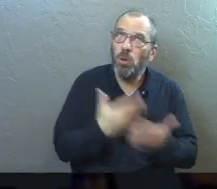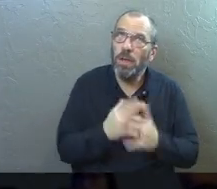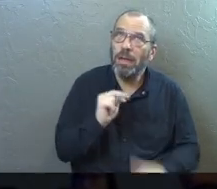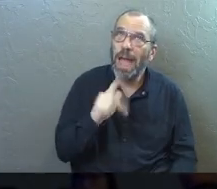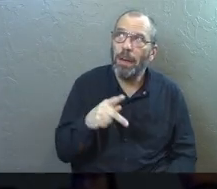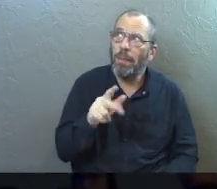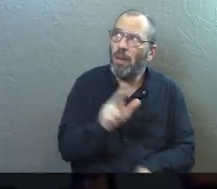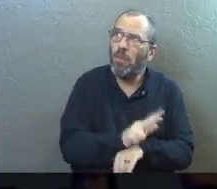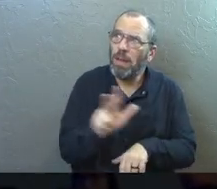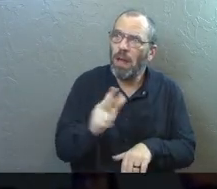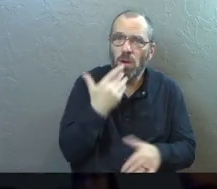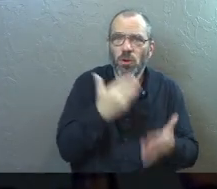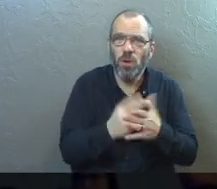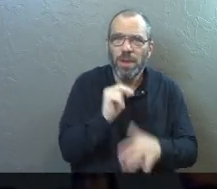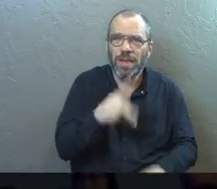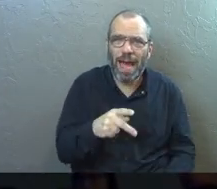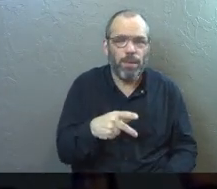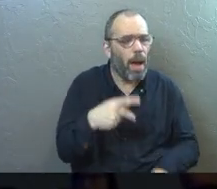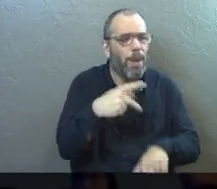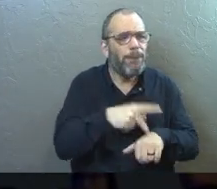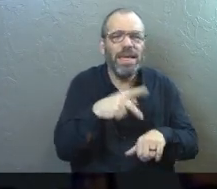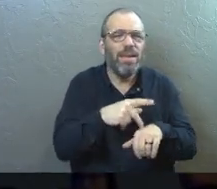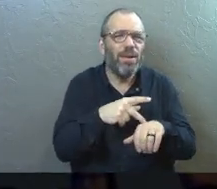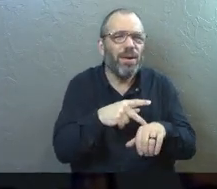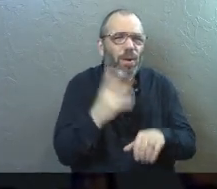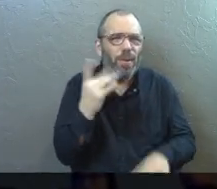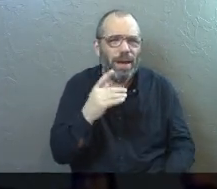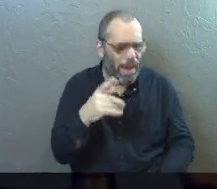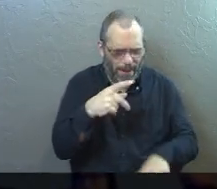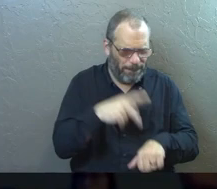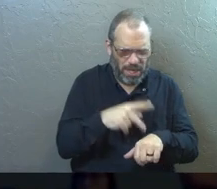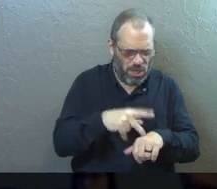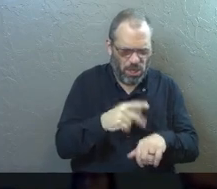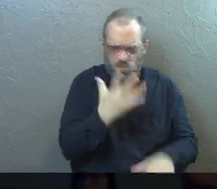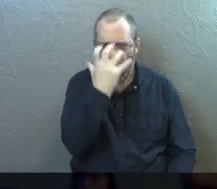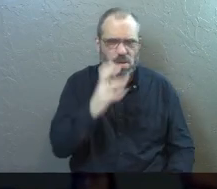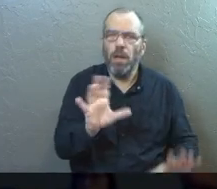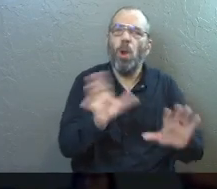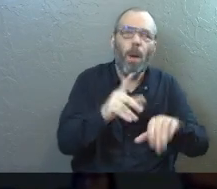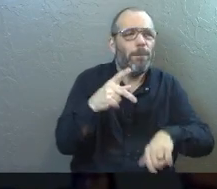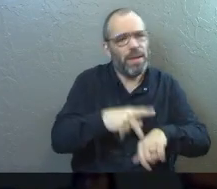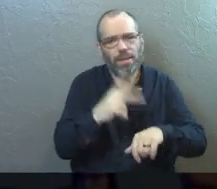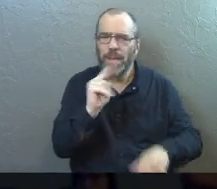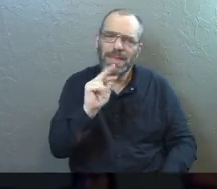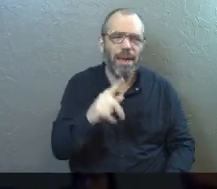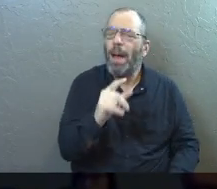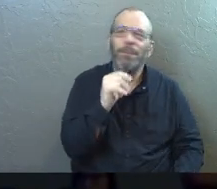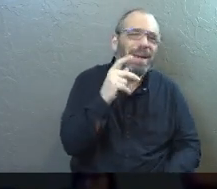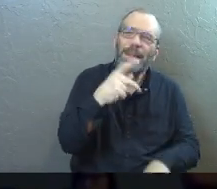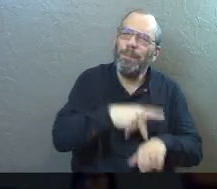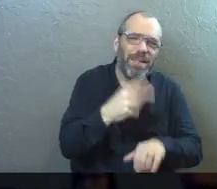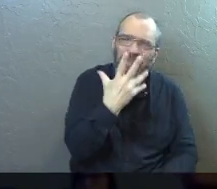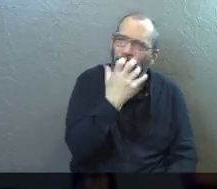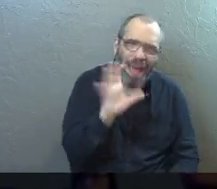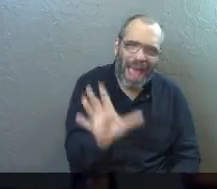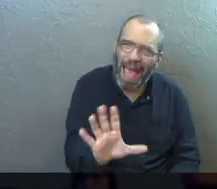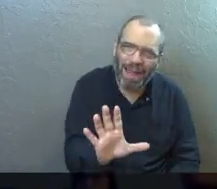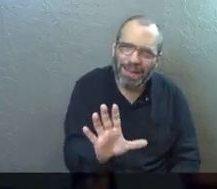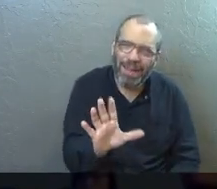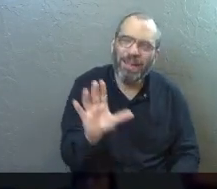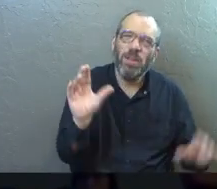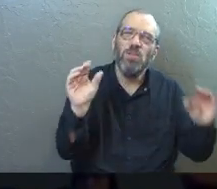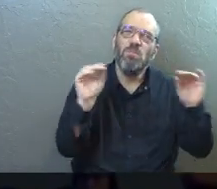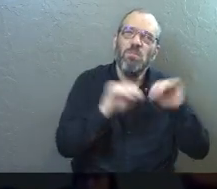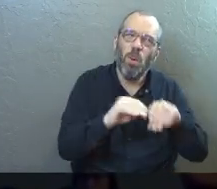3 p.m. So what is it? What is Peter's actual why? Because he's not just coming in angry. Maybe Peter needs a nap, but that's not the reason he's responding this way. There is